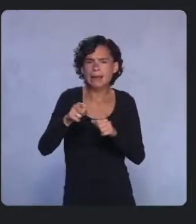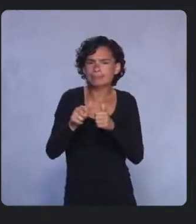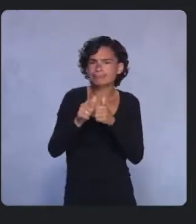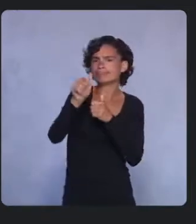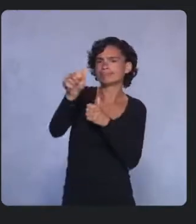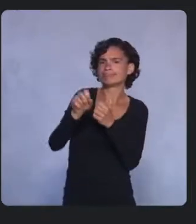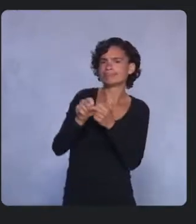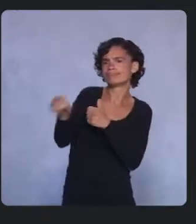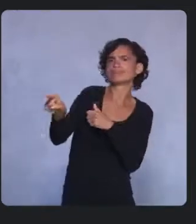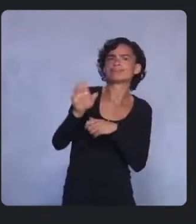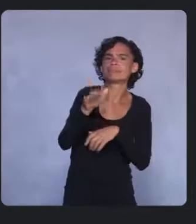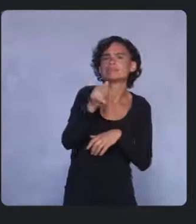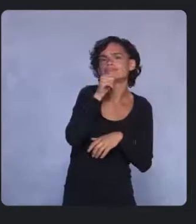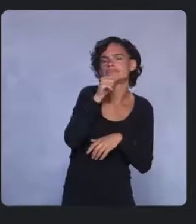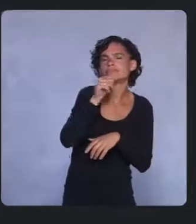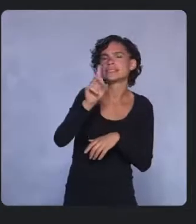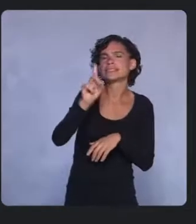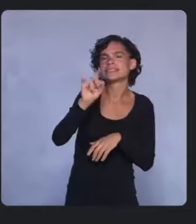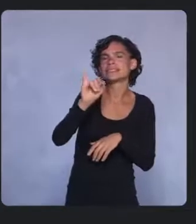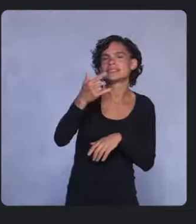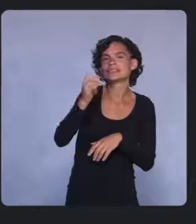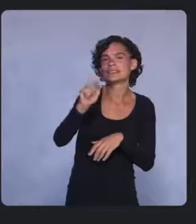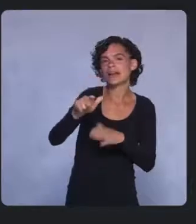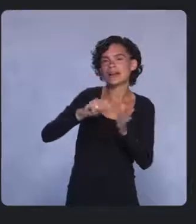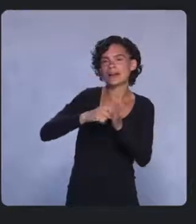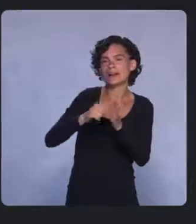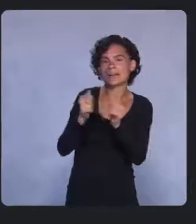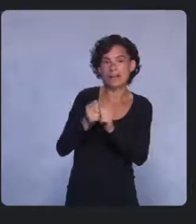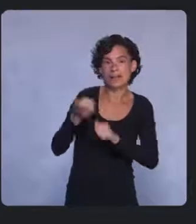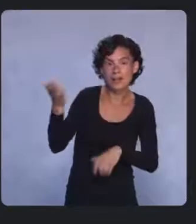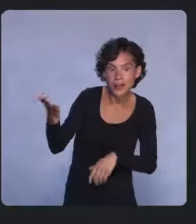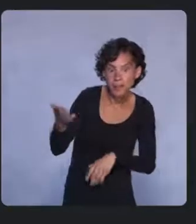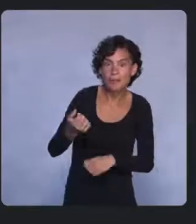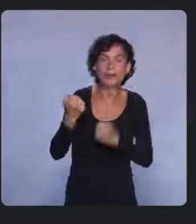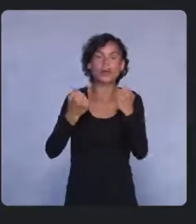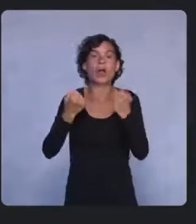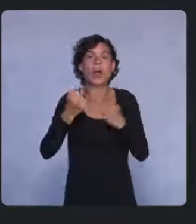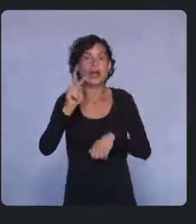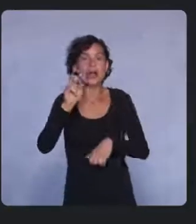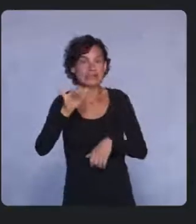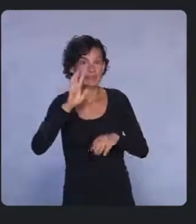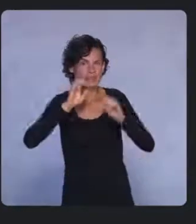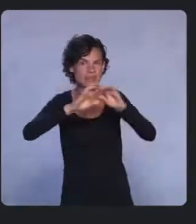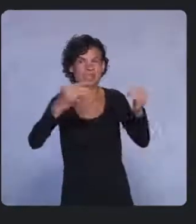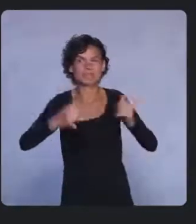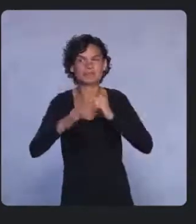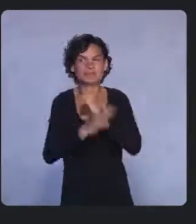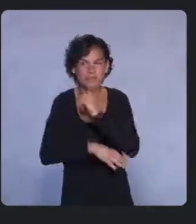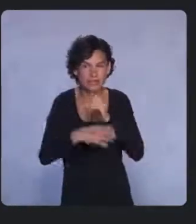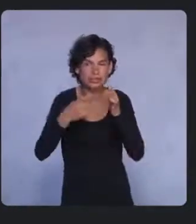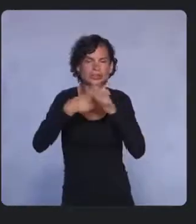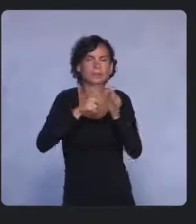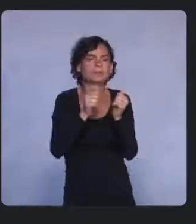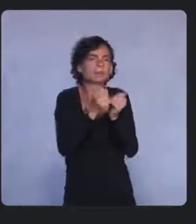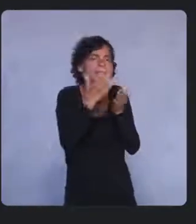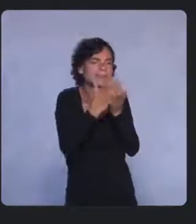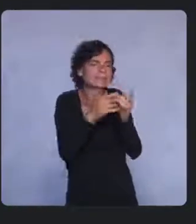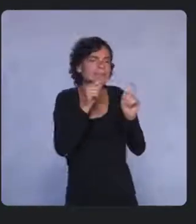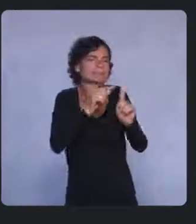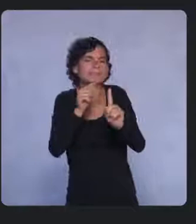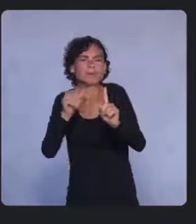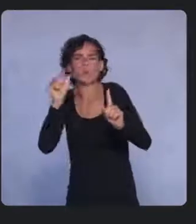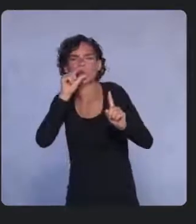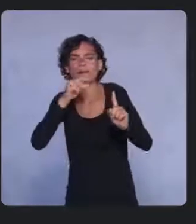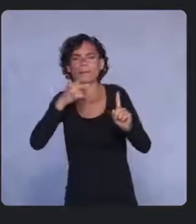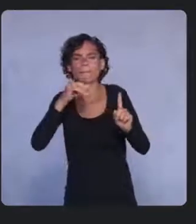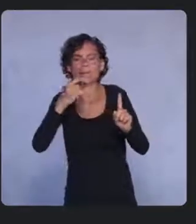key with them. Car Key is launching this fall with select Google Pixel and Samsung Galaxy smartphones. And we're